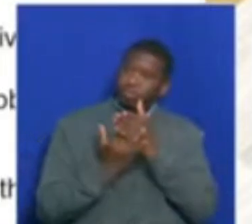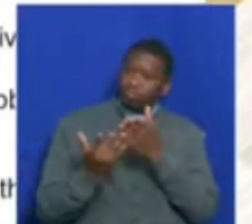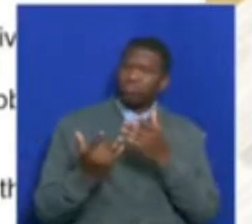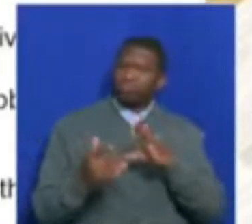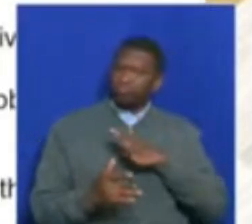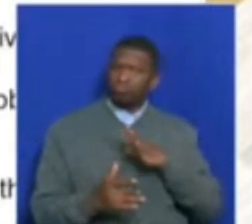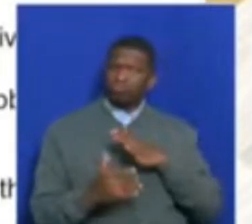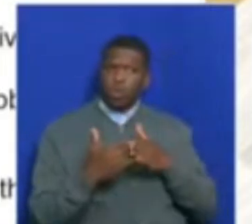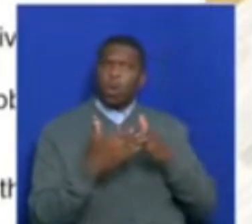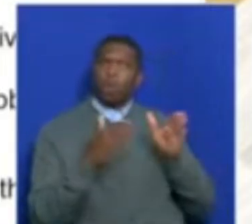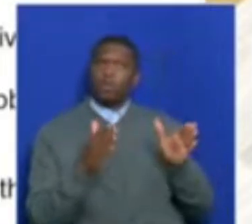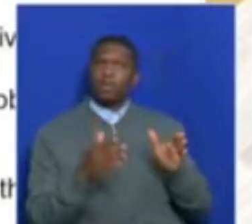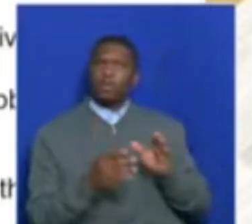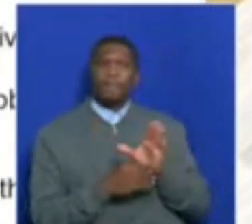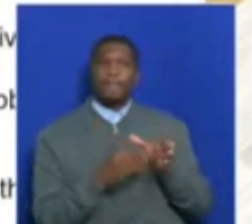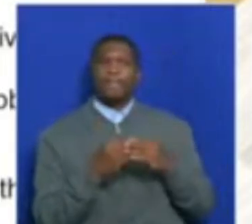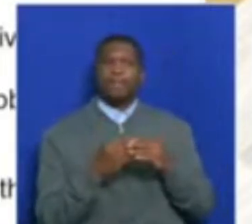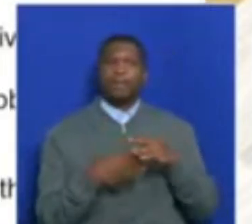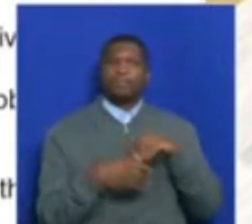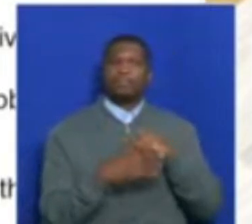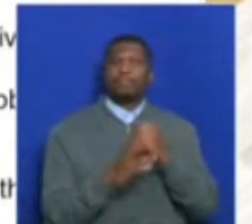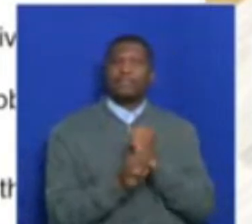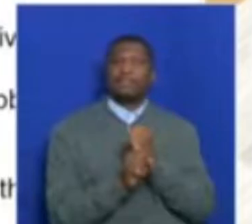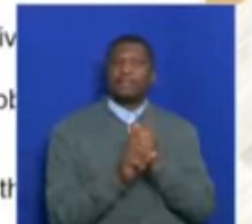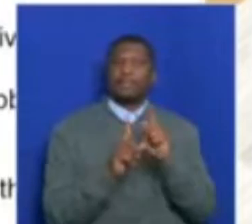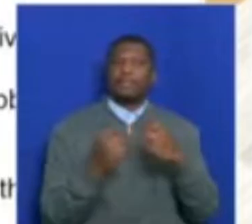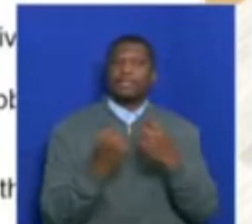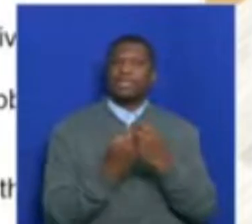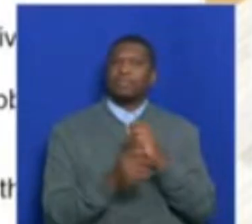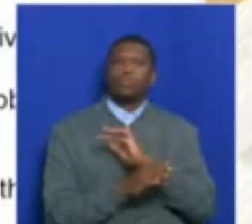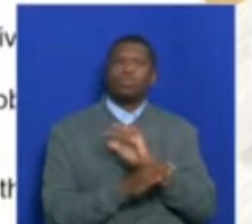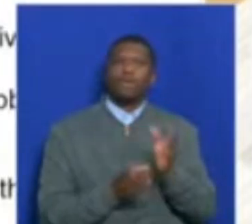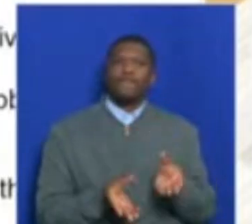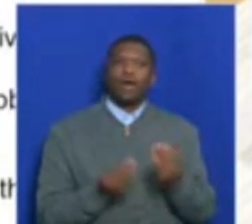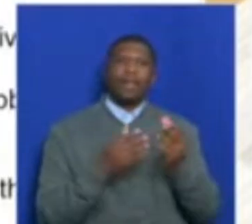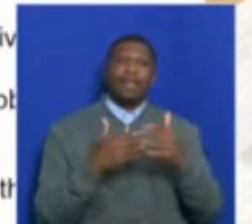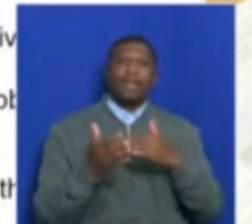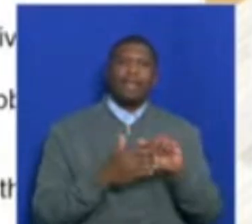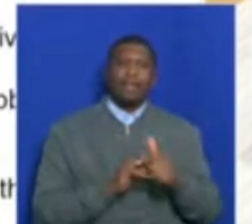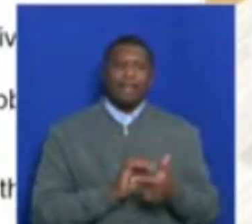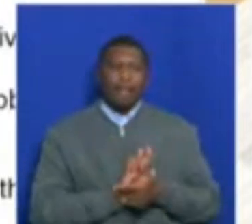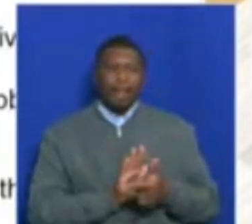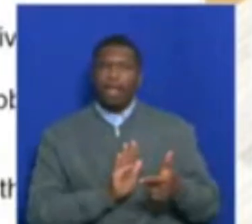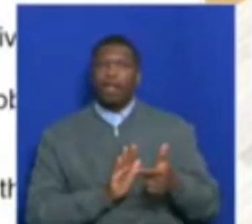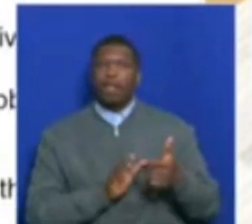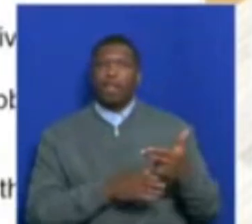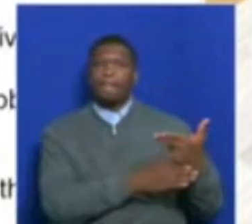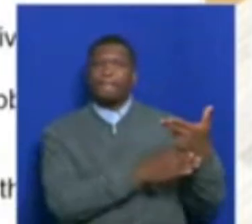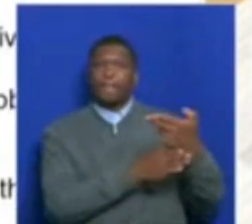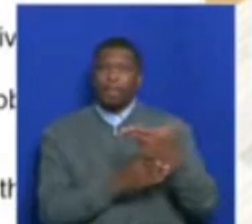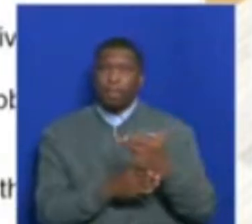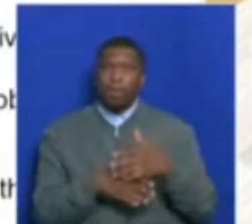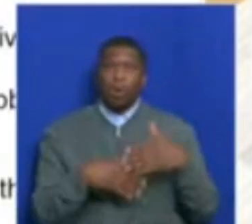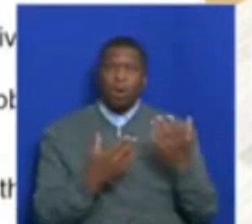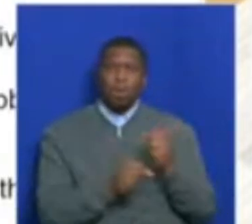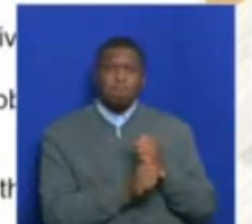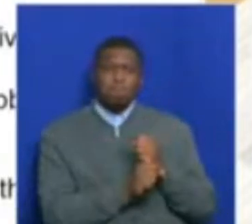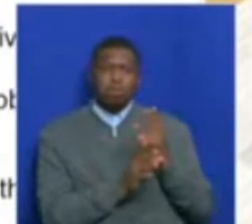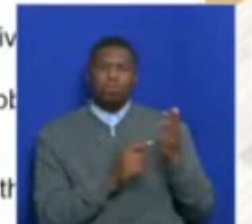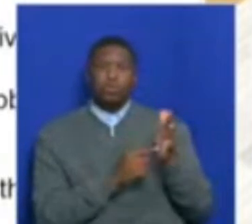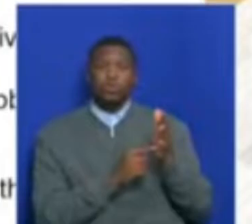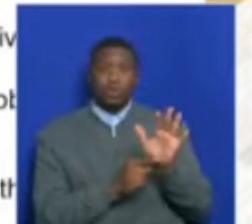task team had not found any illegal firearms, explosive or any items to indicate that the deceased was in